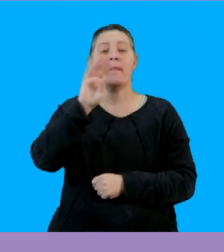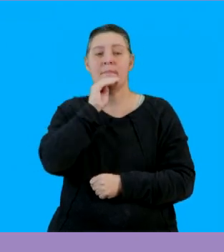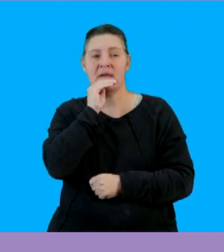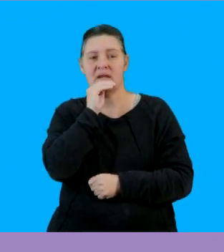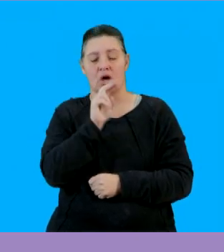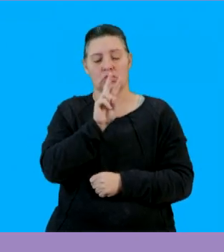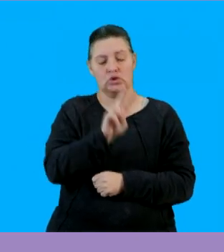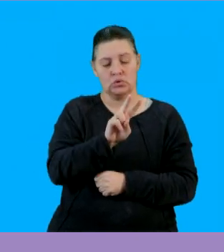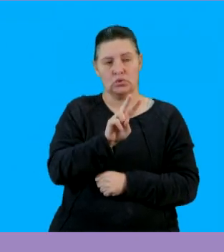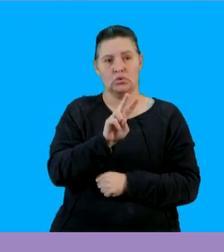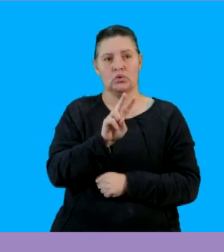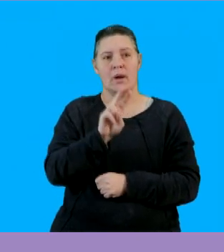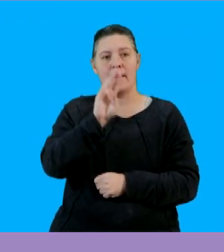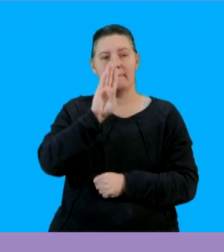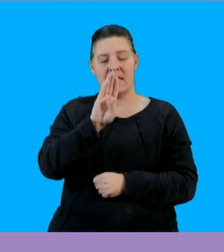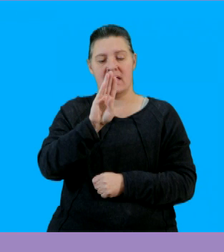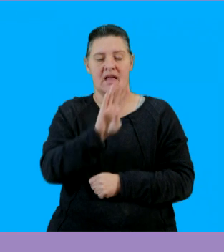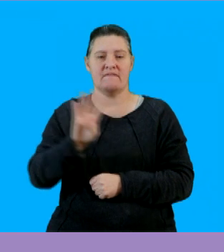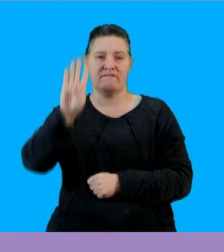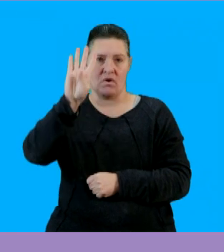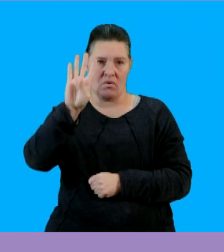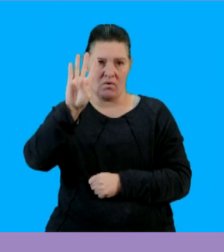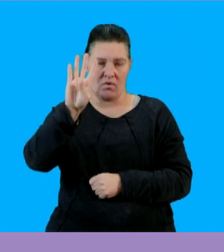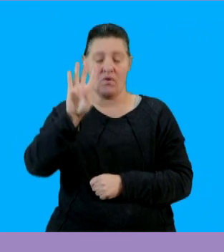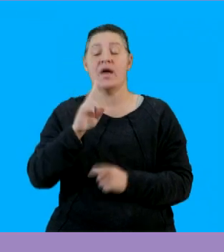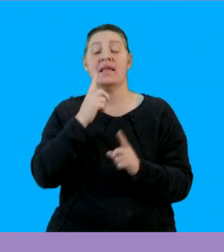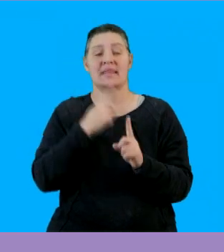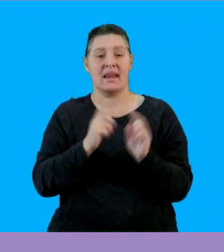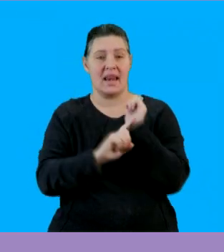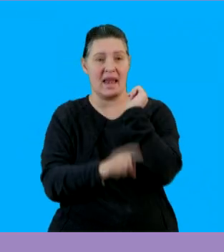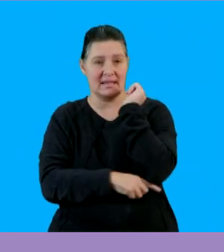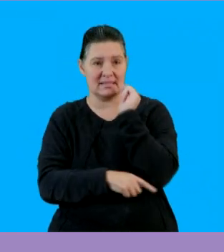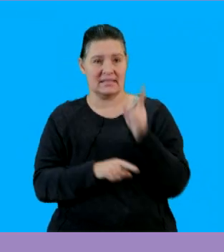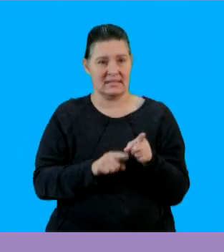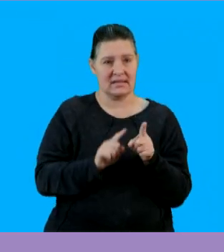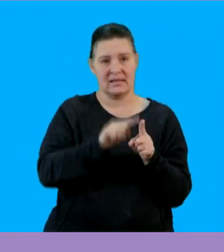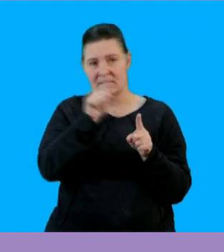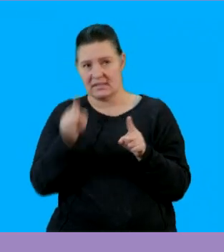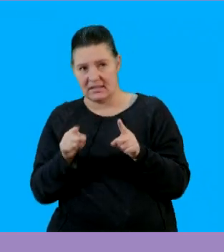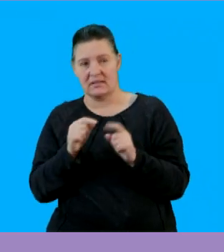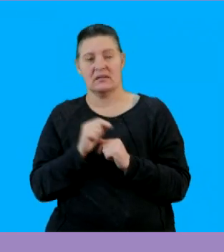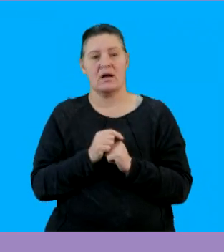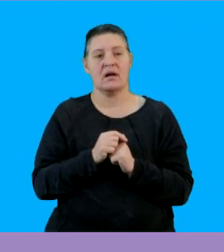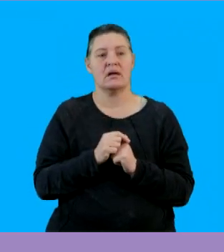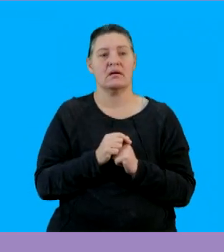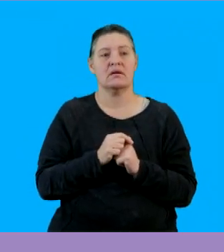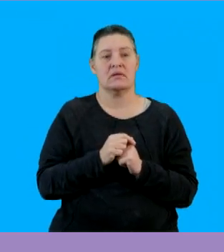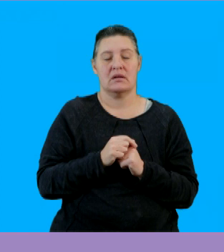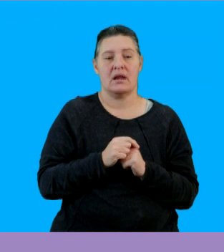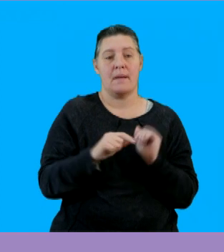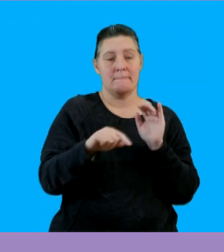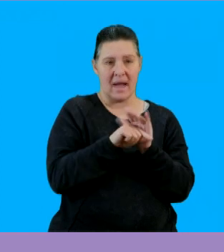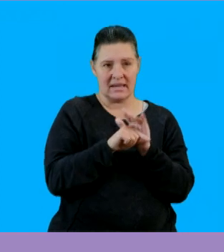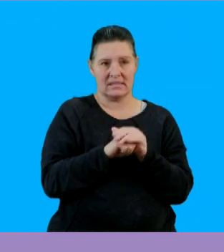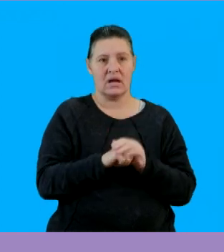to be 2b exponent 4. And then lastly, we are going to now say that we are multiplying